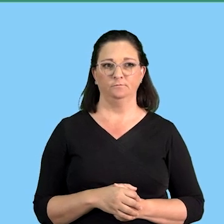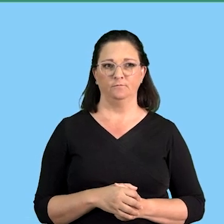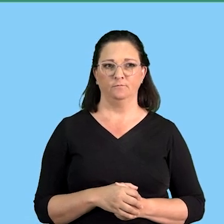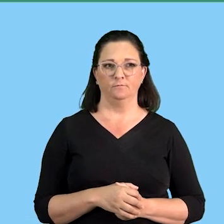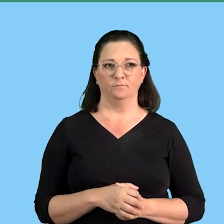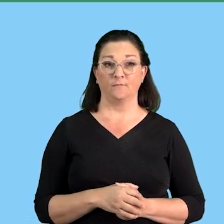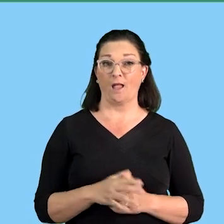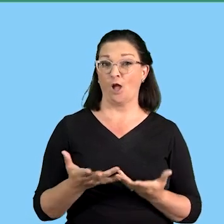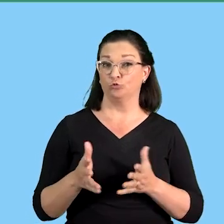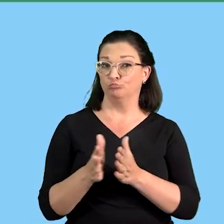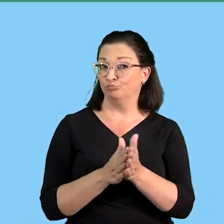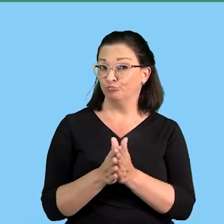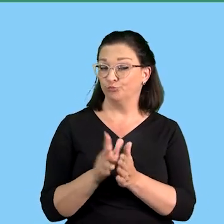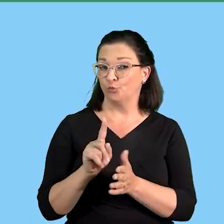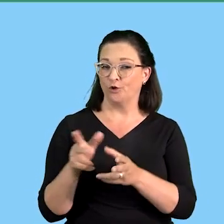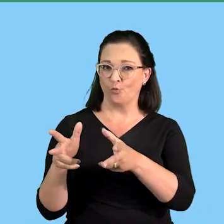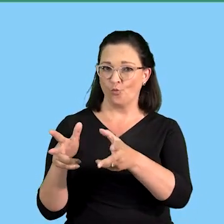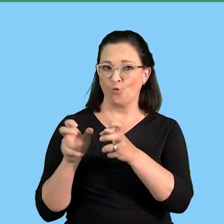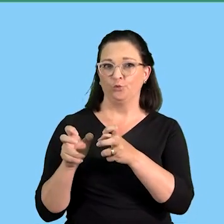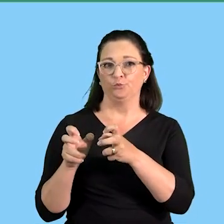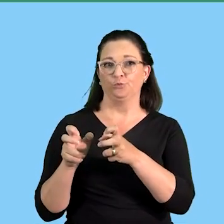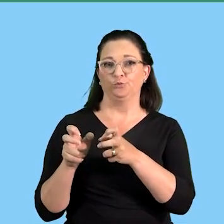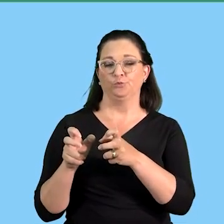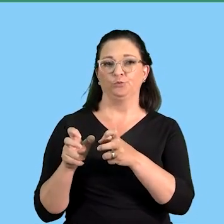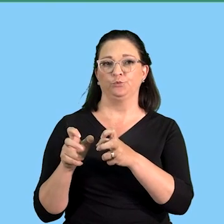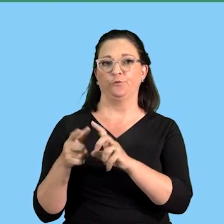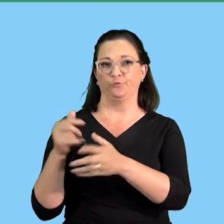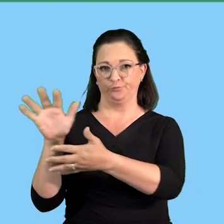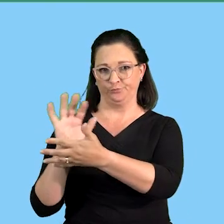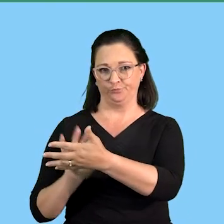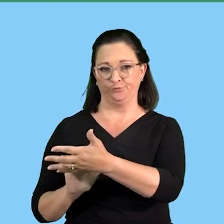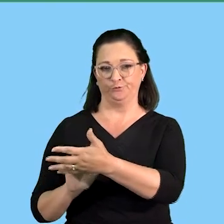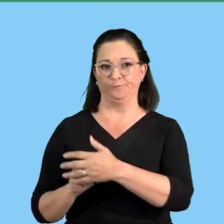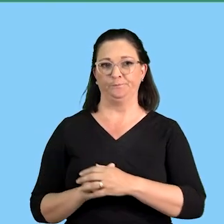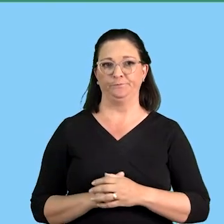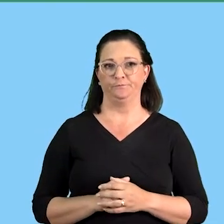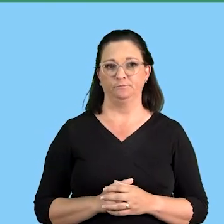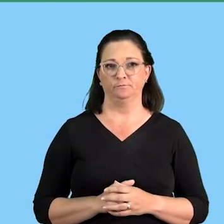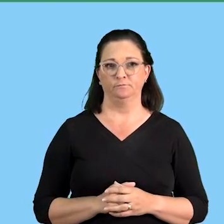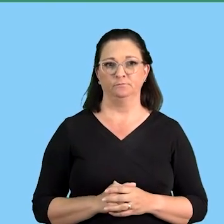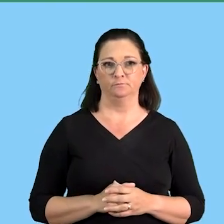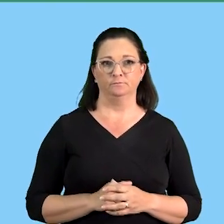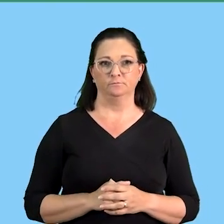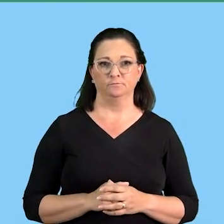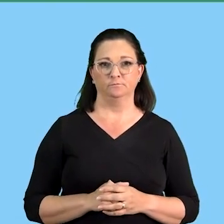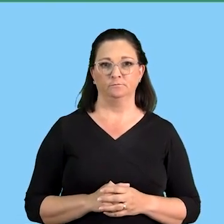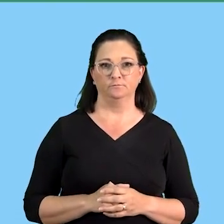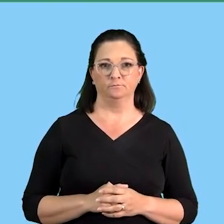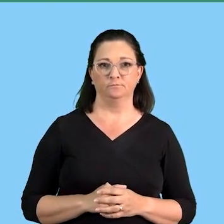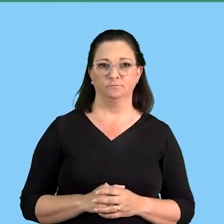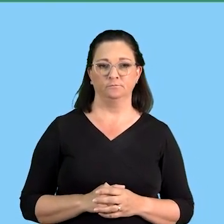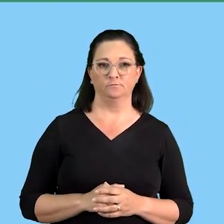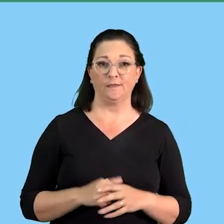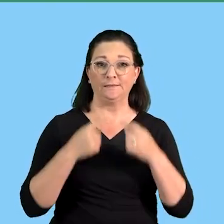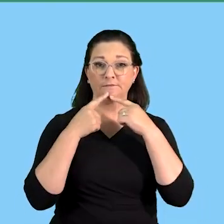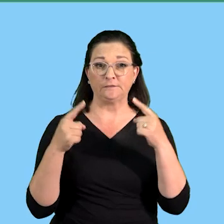And how do you motivate that? You quote from the scenario, meaning you take from the scenario. So this